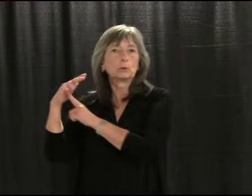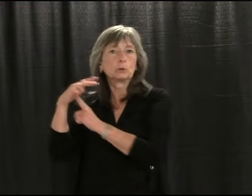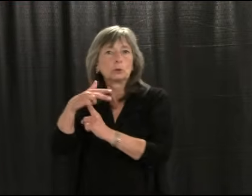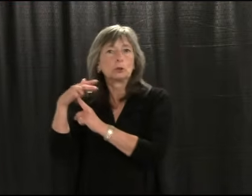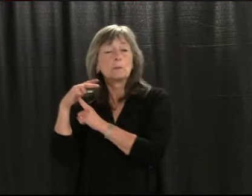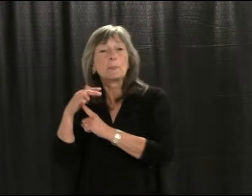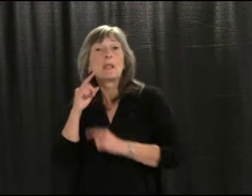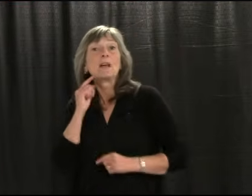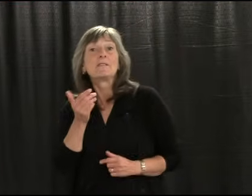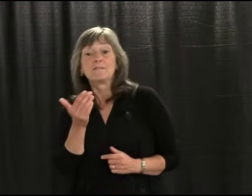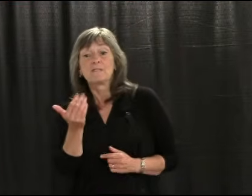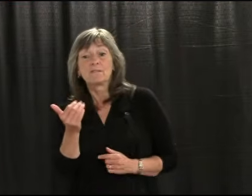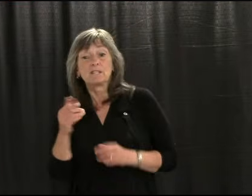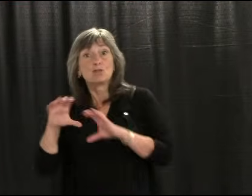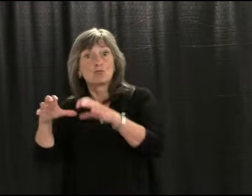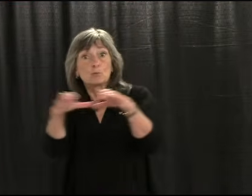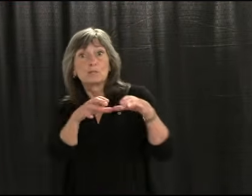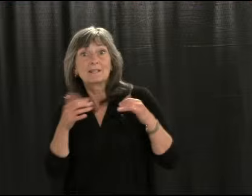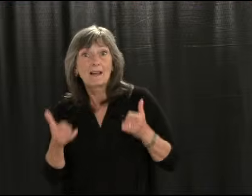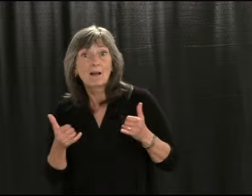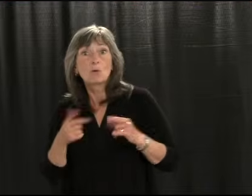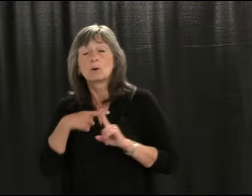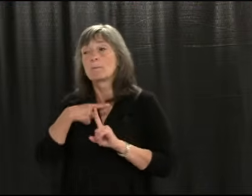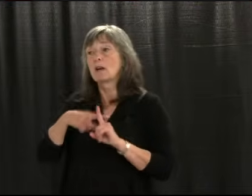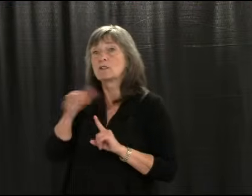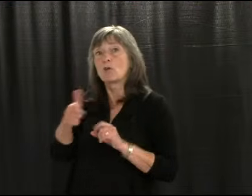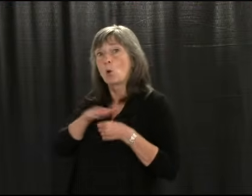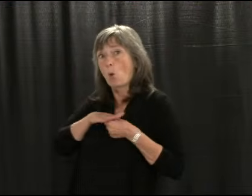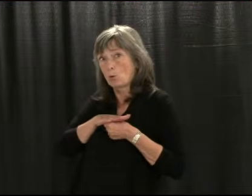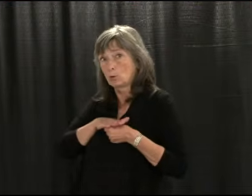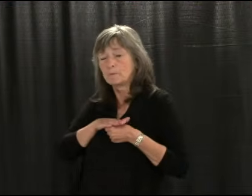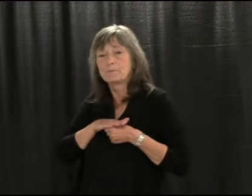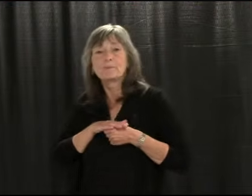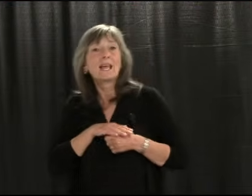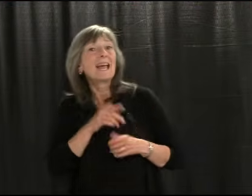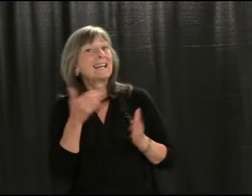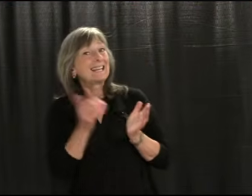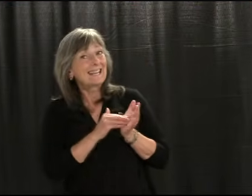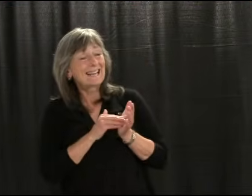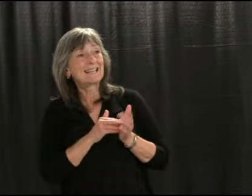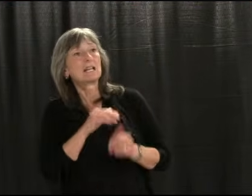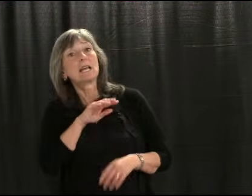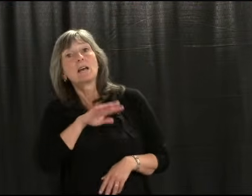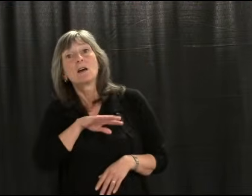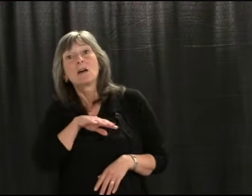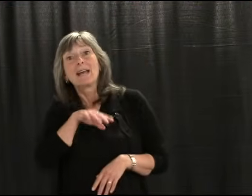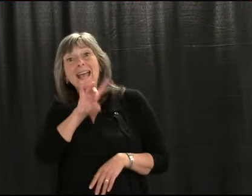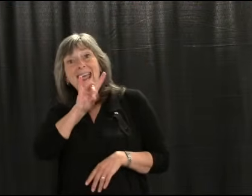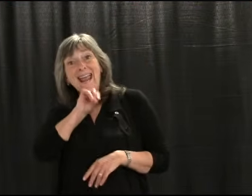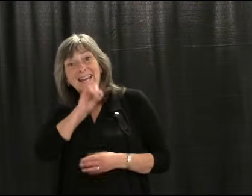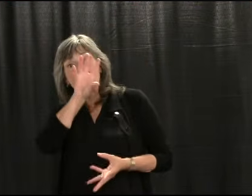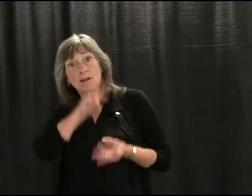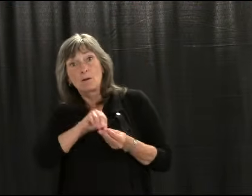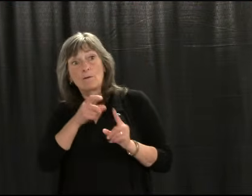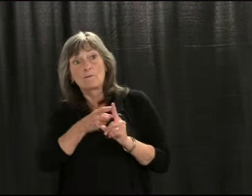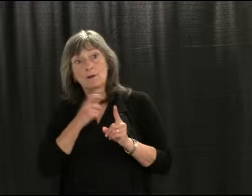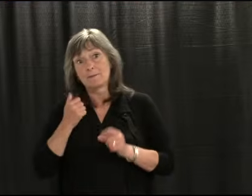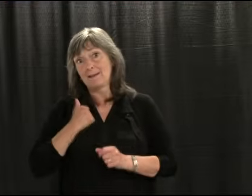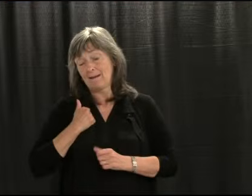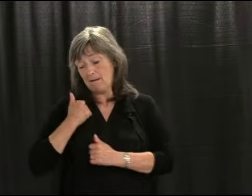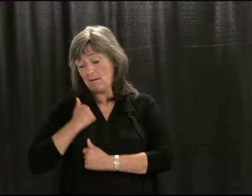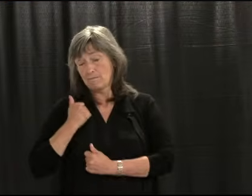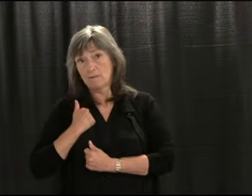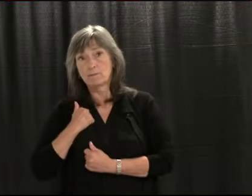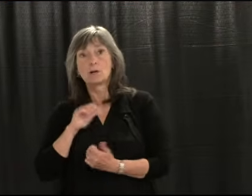departments that work on structure protection. Again, the first 40 of the 80 firefighters from the Canadian Armed Forces will